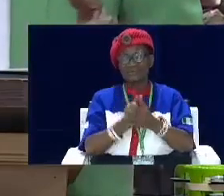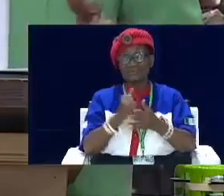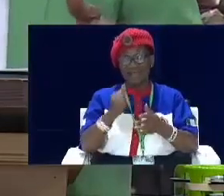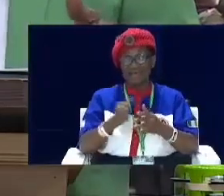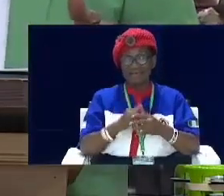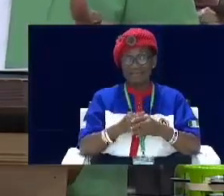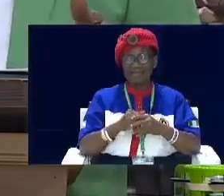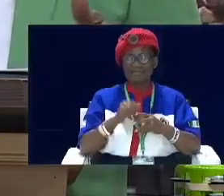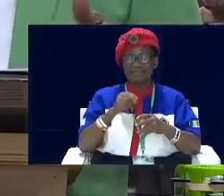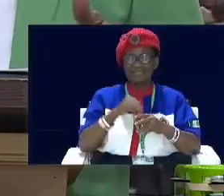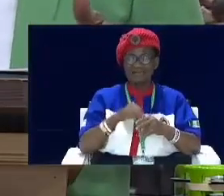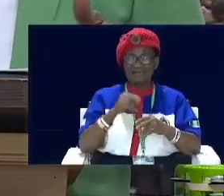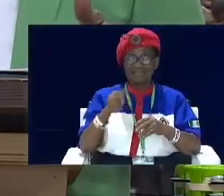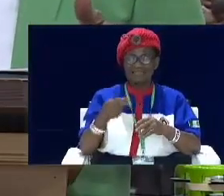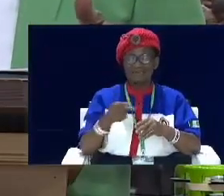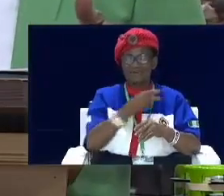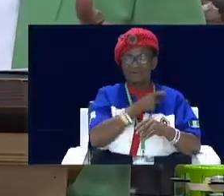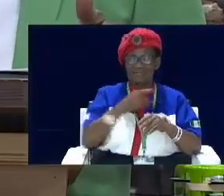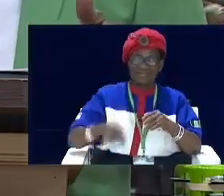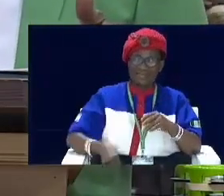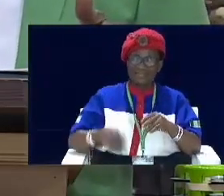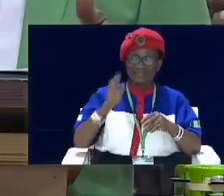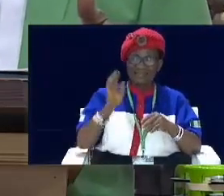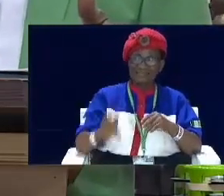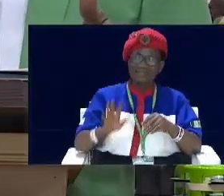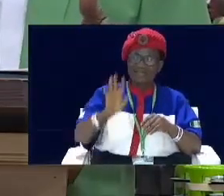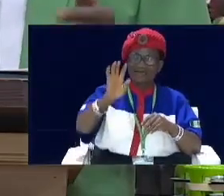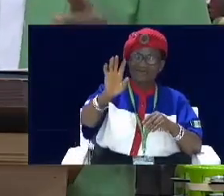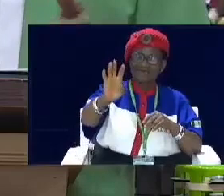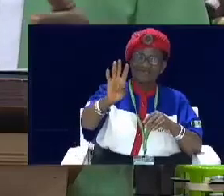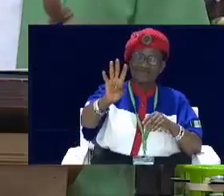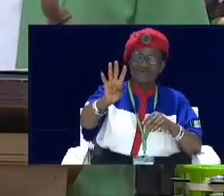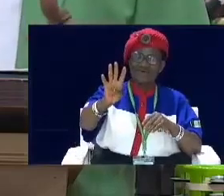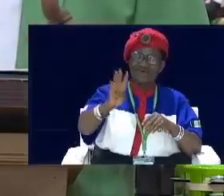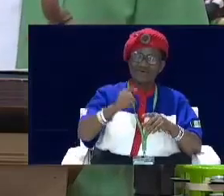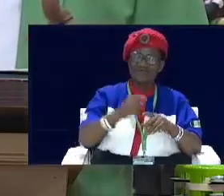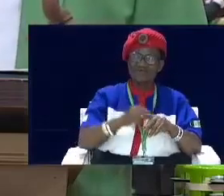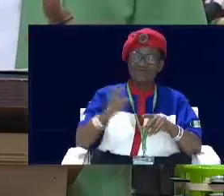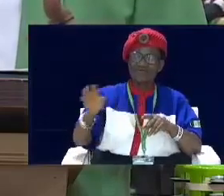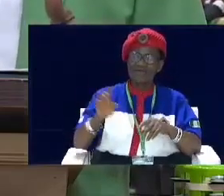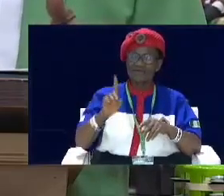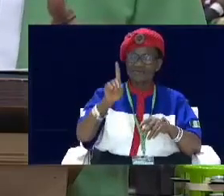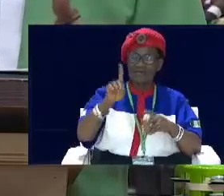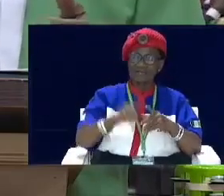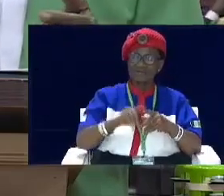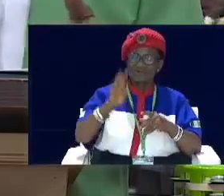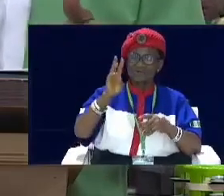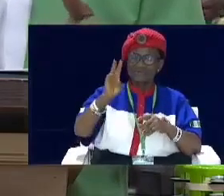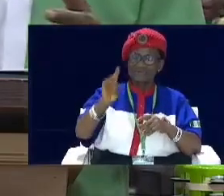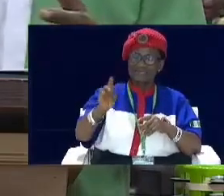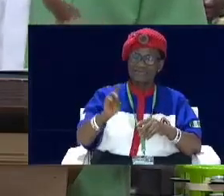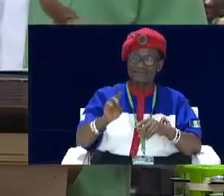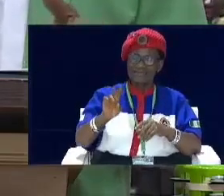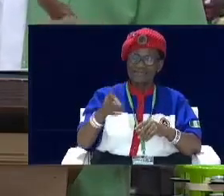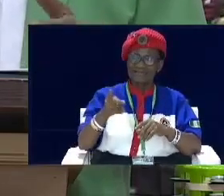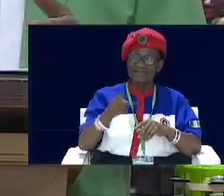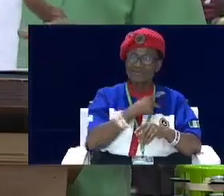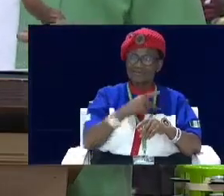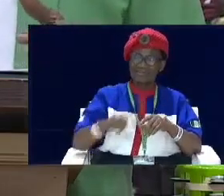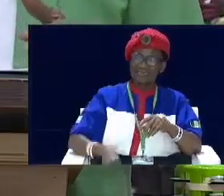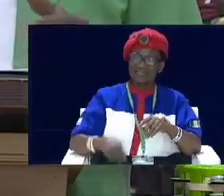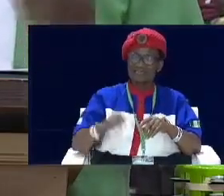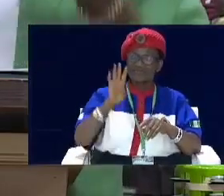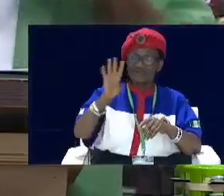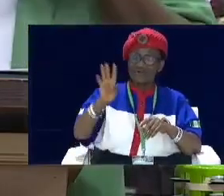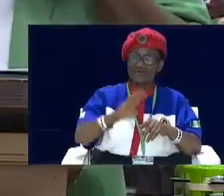In 2 Kings chapter 4. From verse 1 to 7. 2 Kings 4 from verse 1